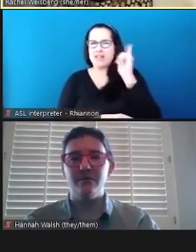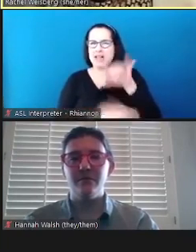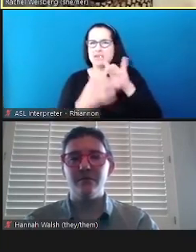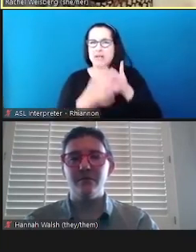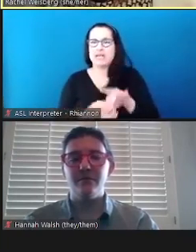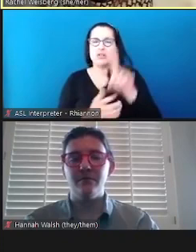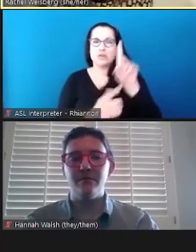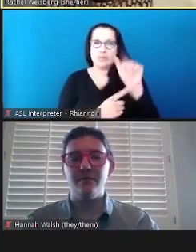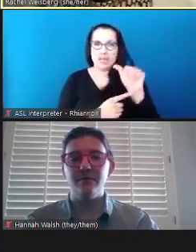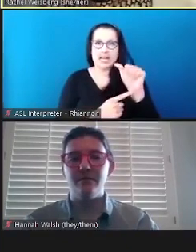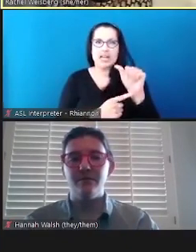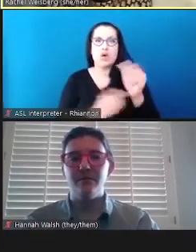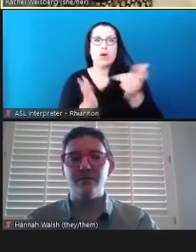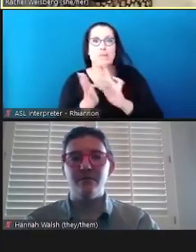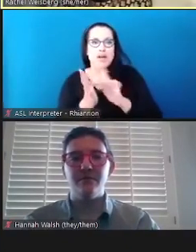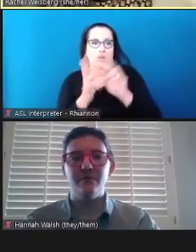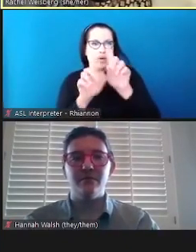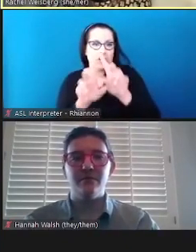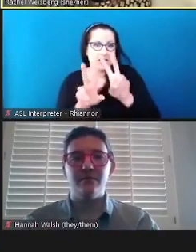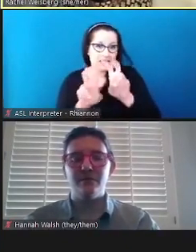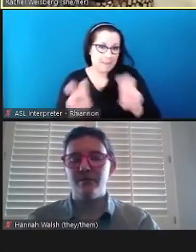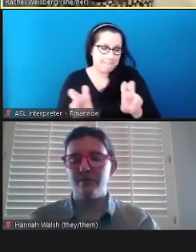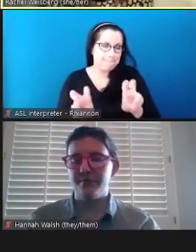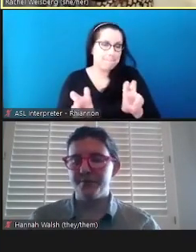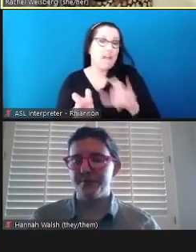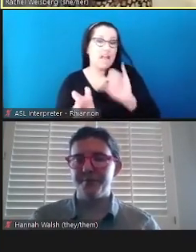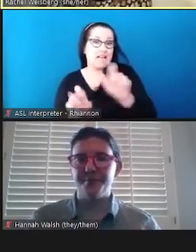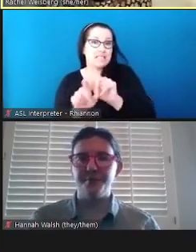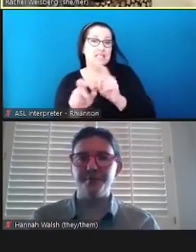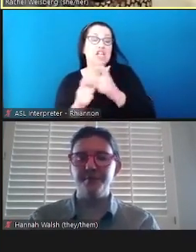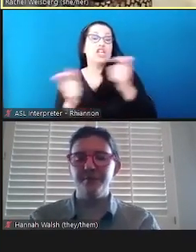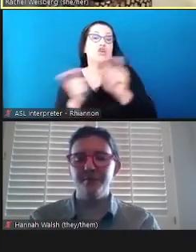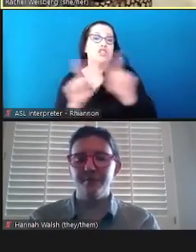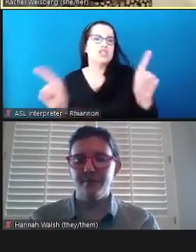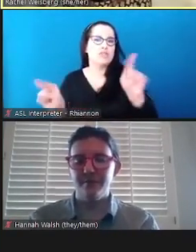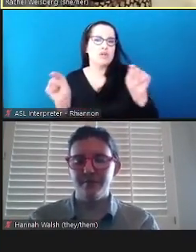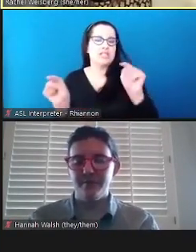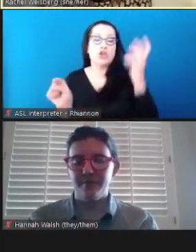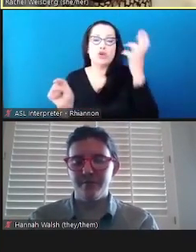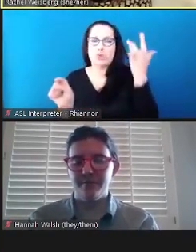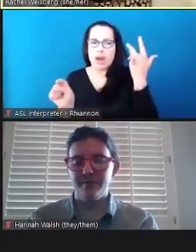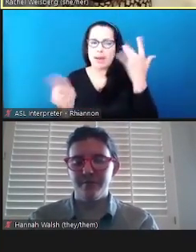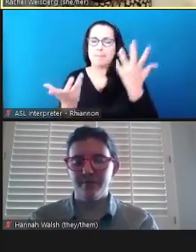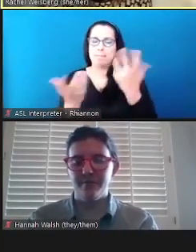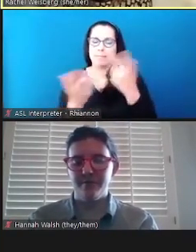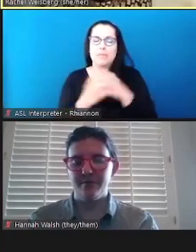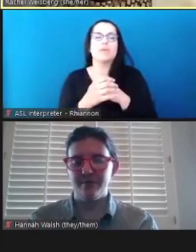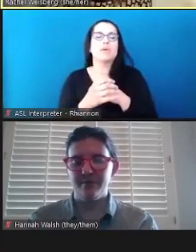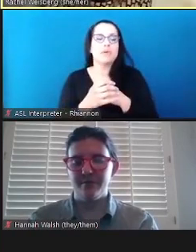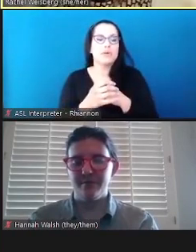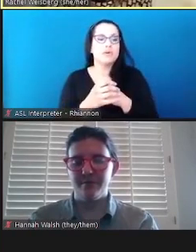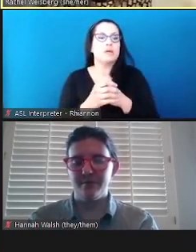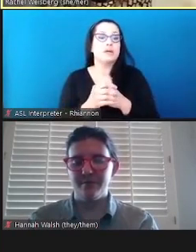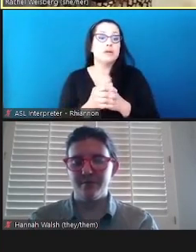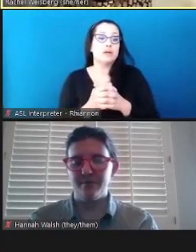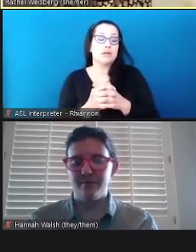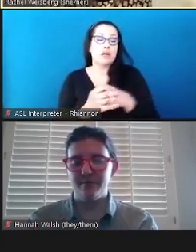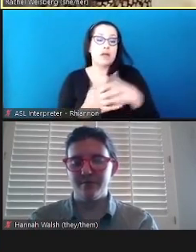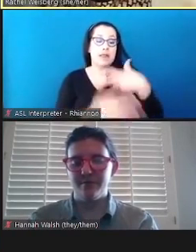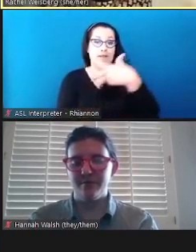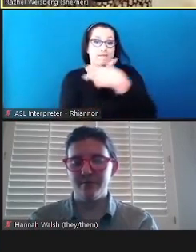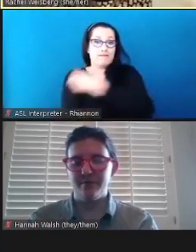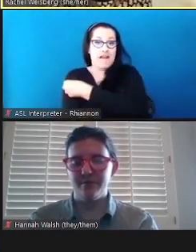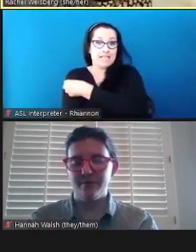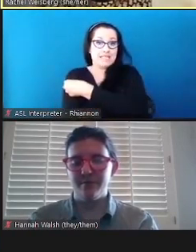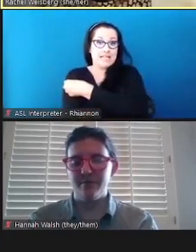And it's a bit different, okay? So here's why. Now, remember, again, that administering the vaccine itself is not a